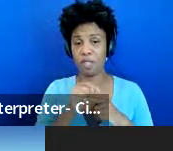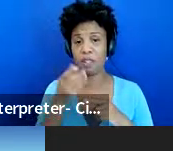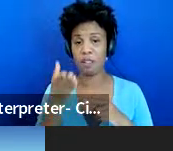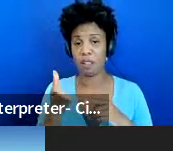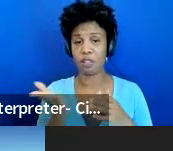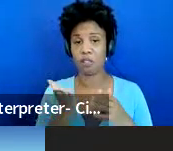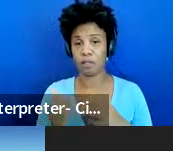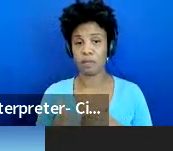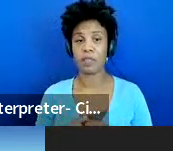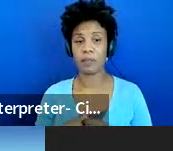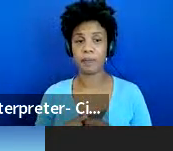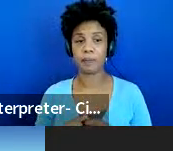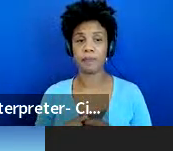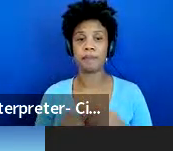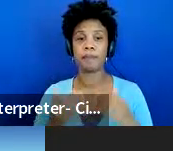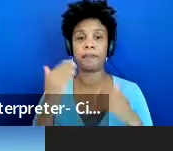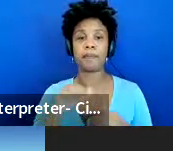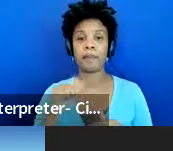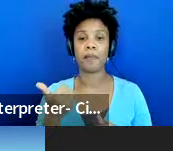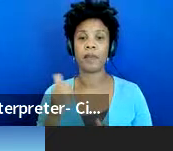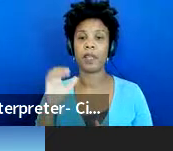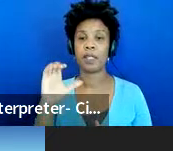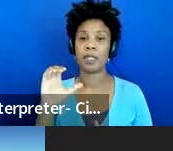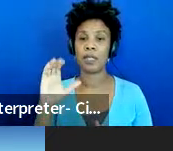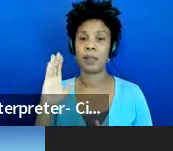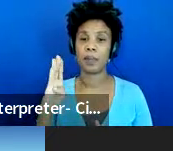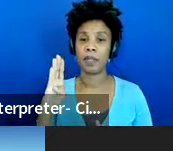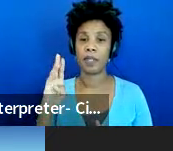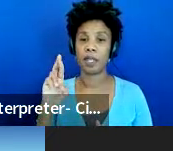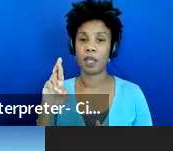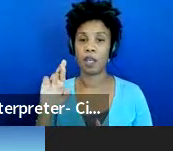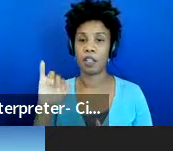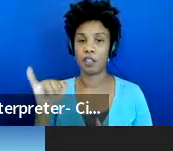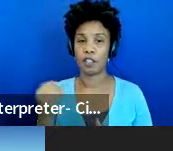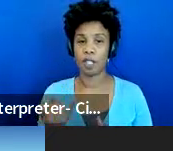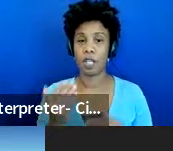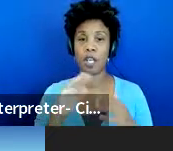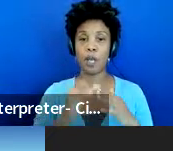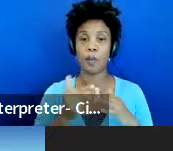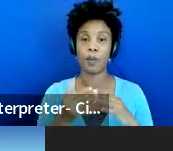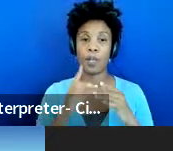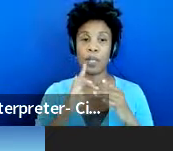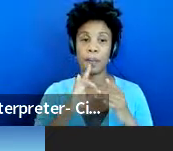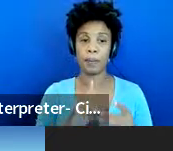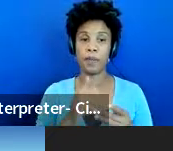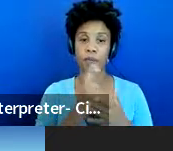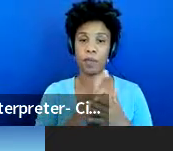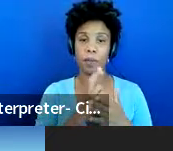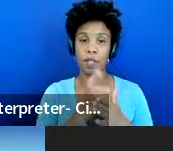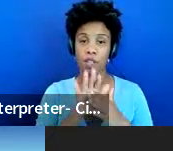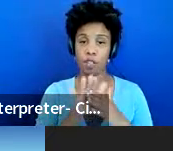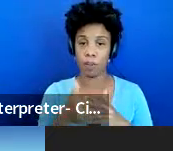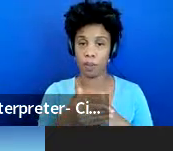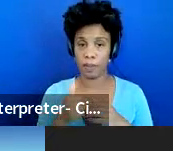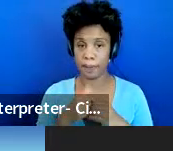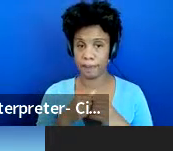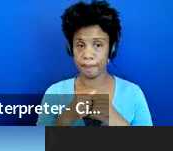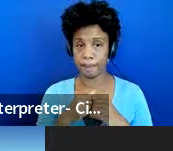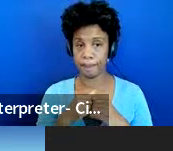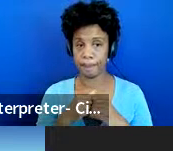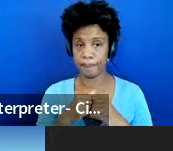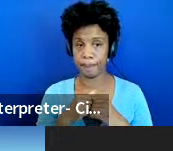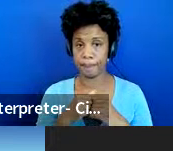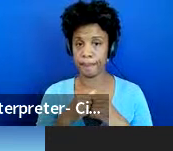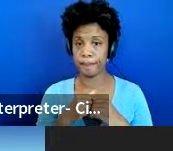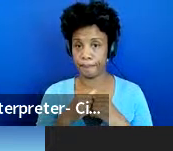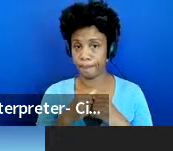Community-Based Rehabilitation of Jamaica, or CBRJ. And this targets children and adolescents with disabilities as well